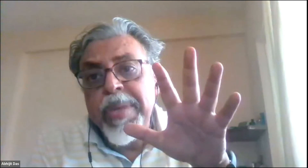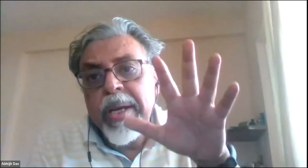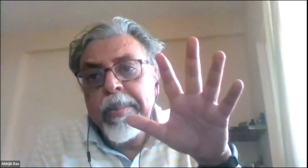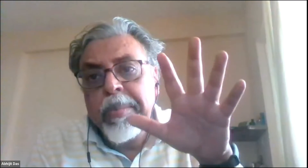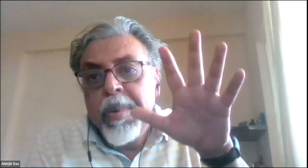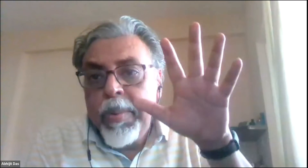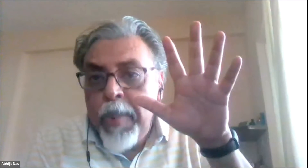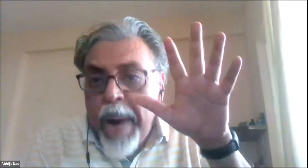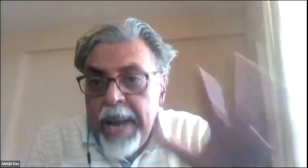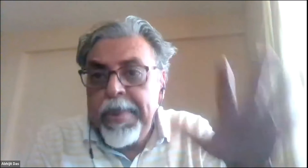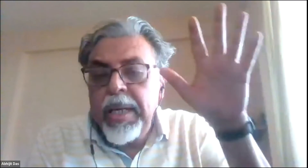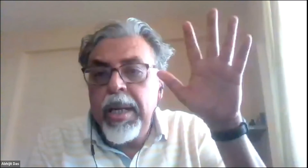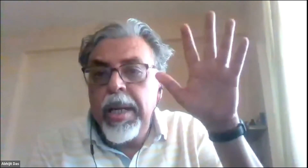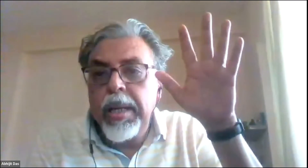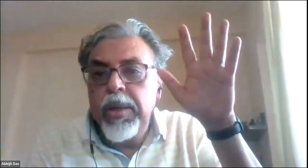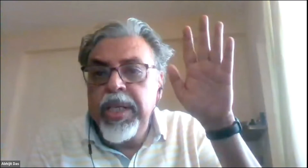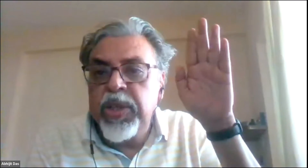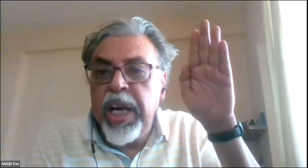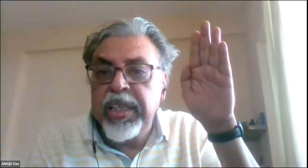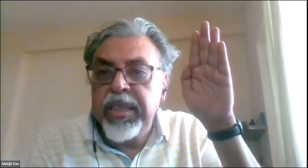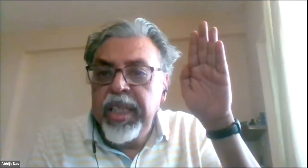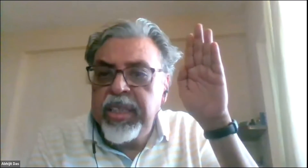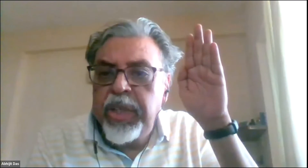So while